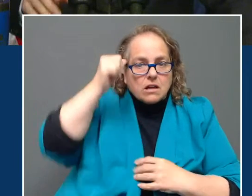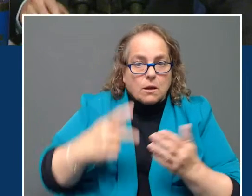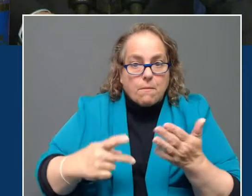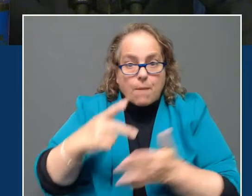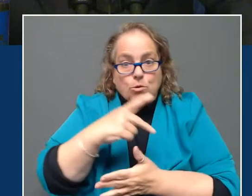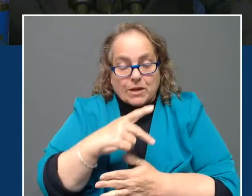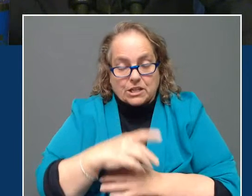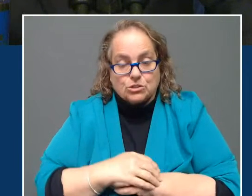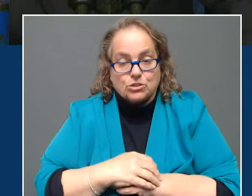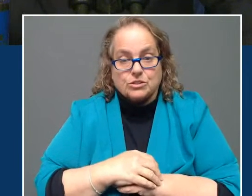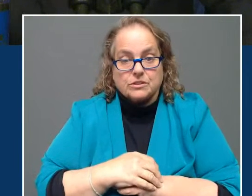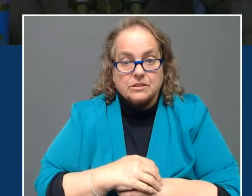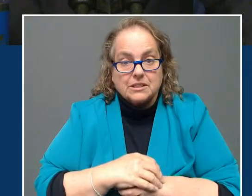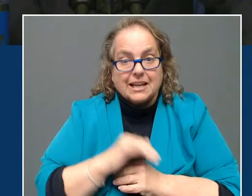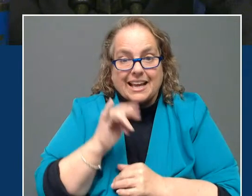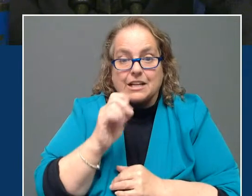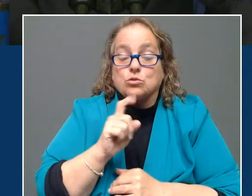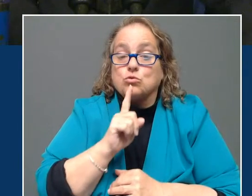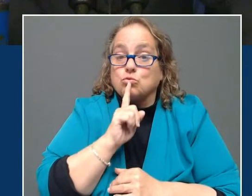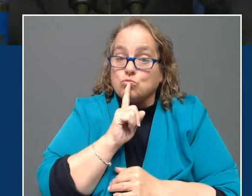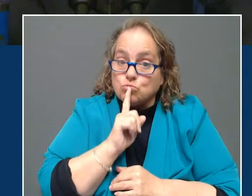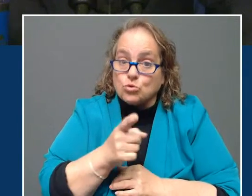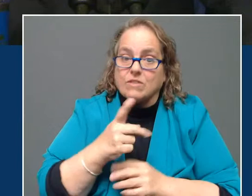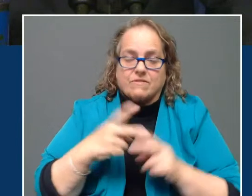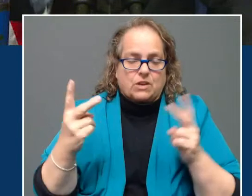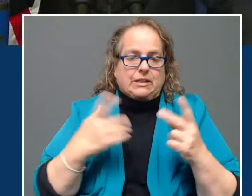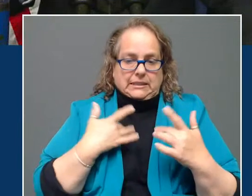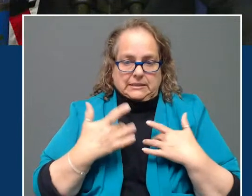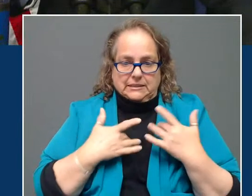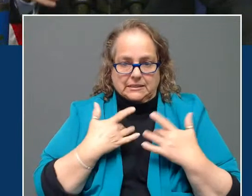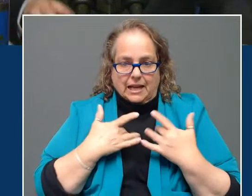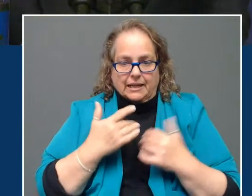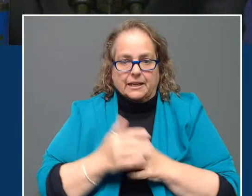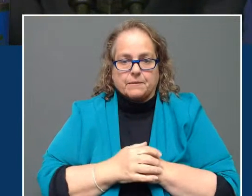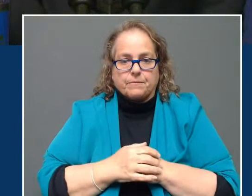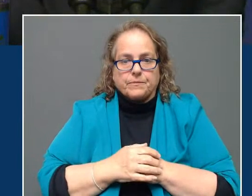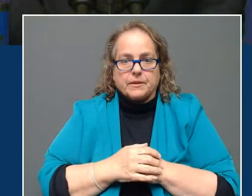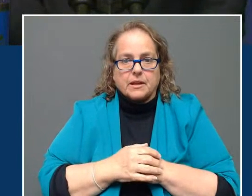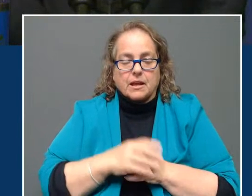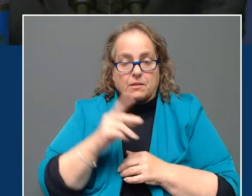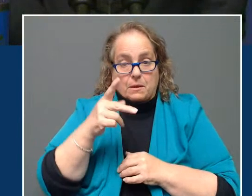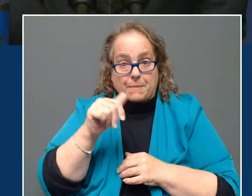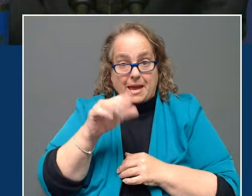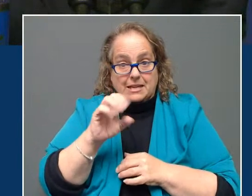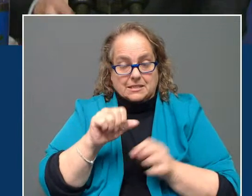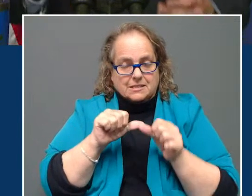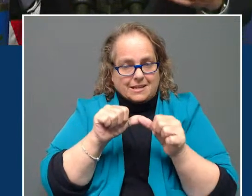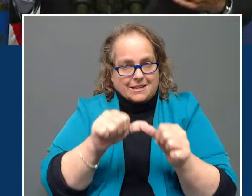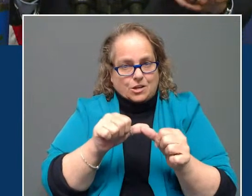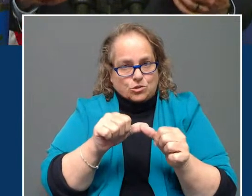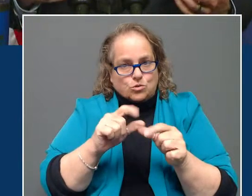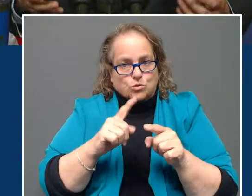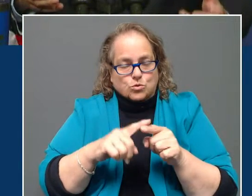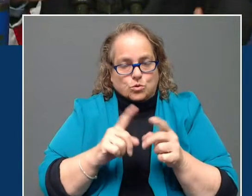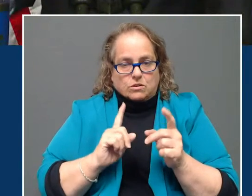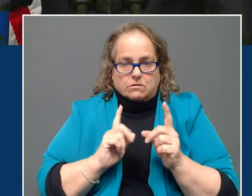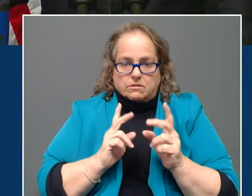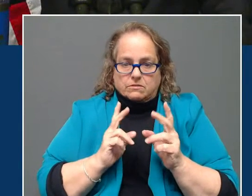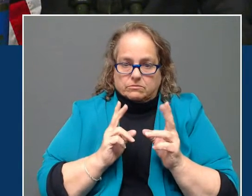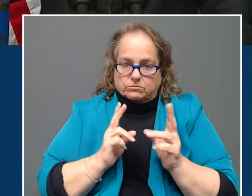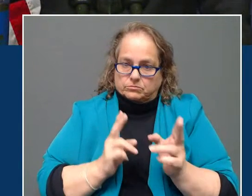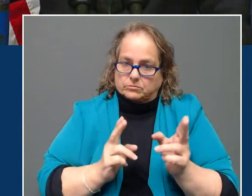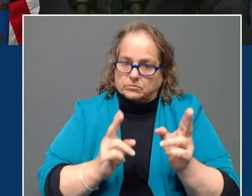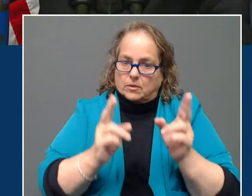is really exciting. The pace continues to be a real